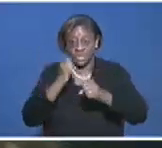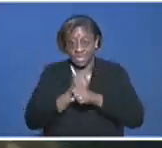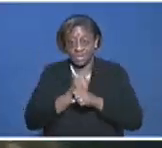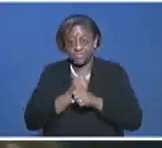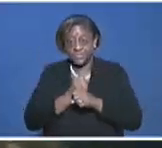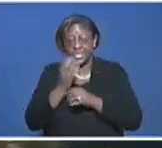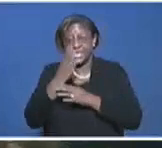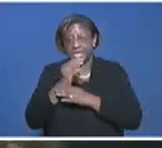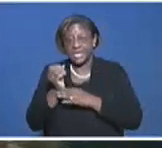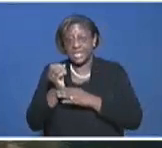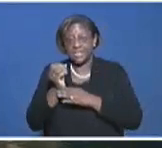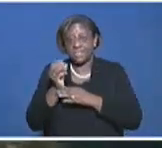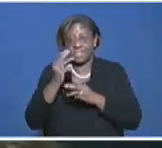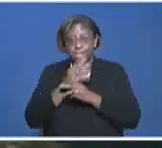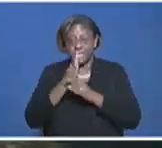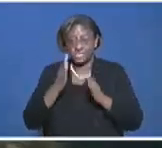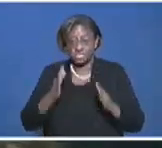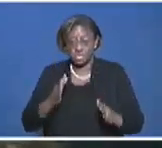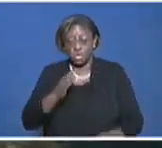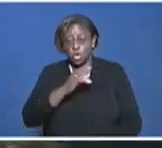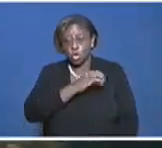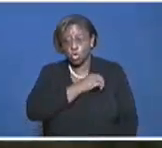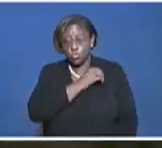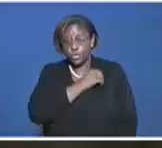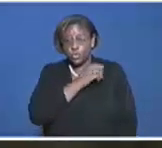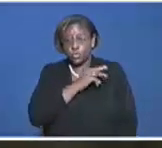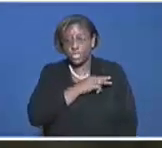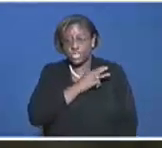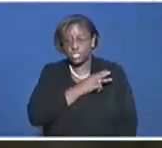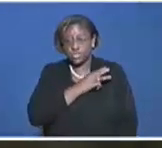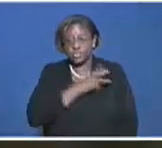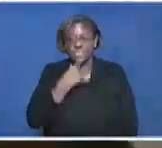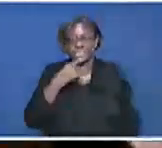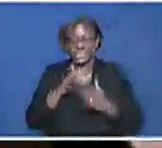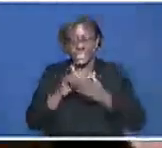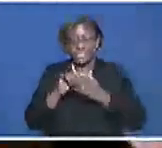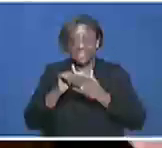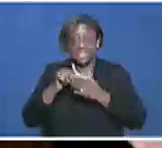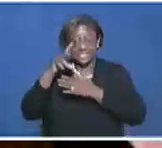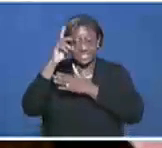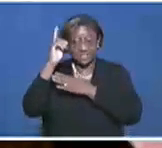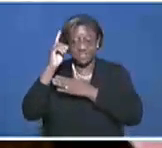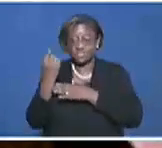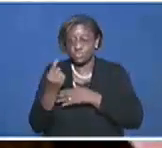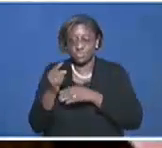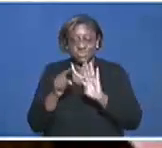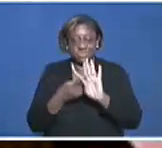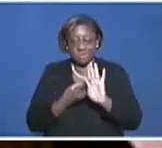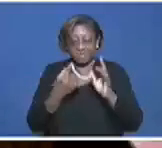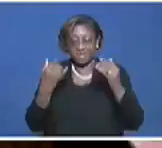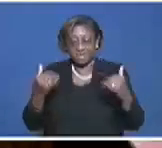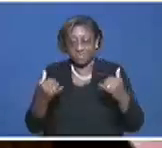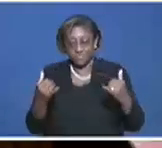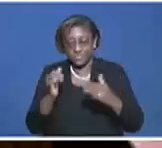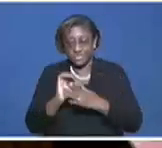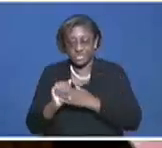but Minister of Social Service and Urban Development, the Honorable Obie Wilchcombe, insists the Davis administration is just getting started. He says the Ministry